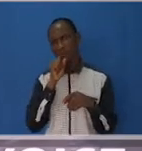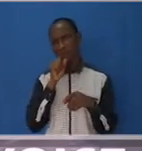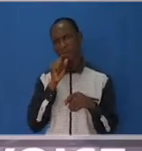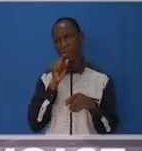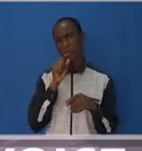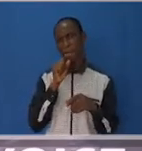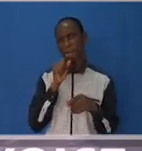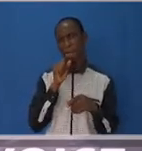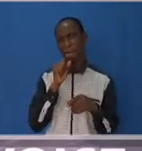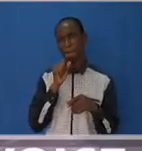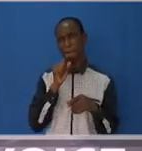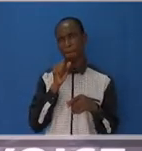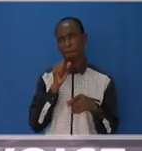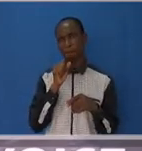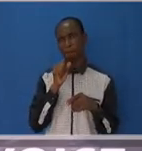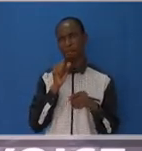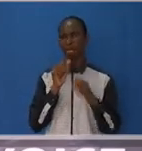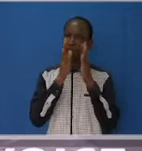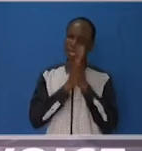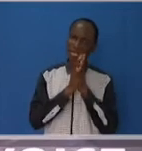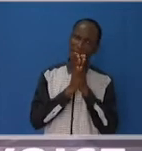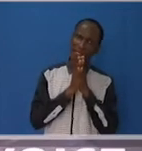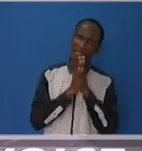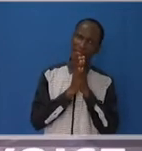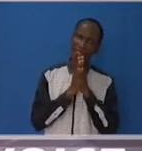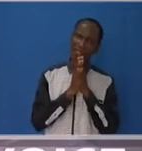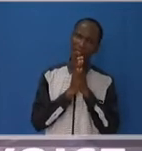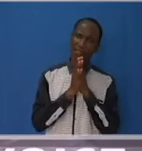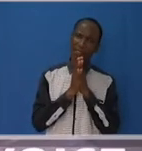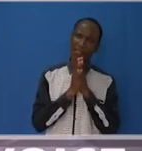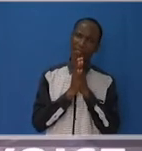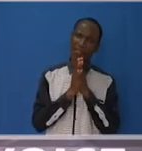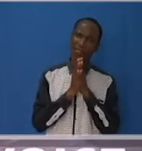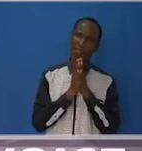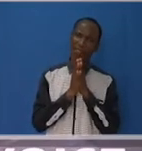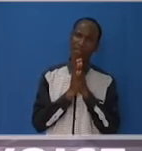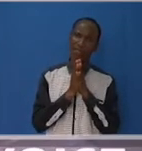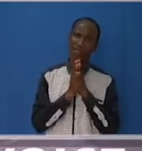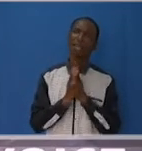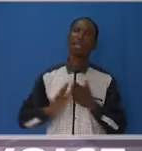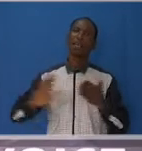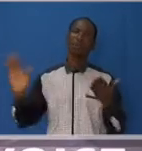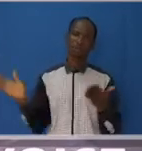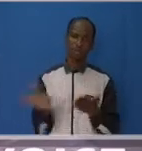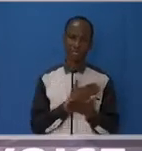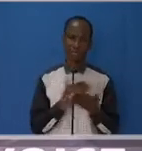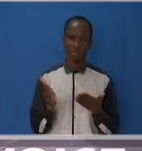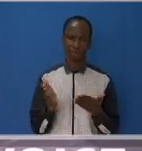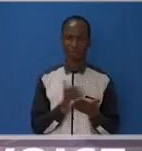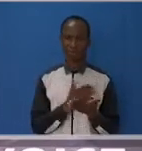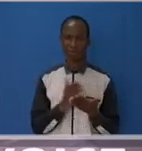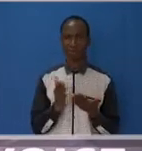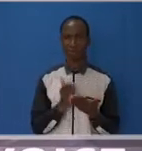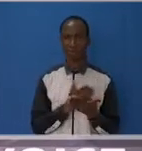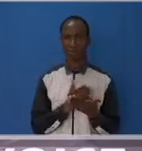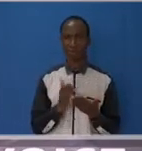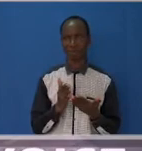e didi krom krom if a prayers I e be sure say merima ne ndim pa ibon enim if a enwum a e ba o si